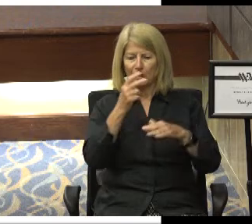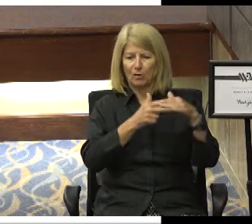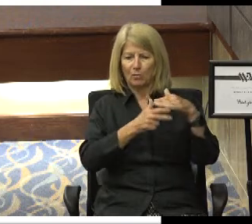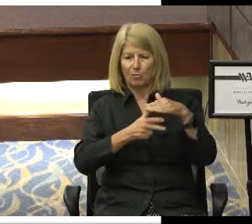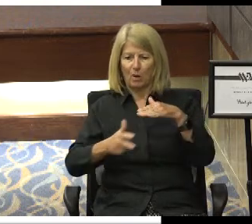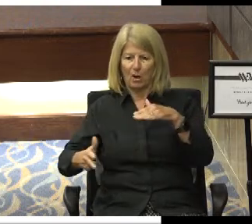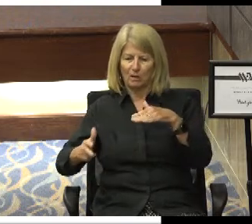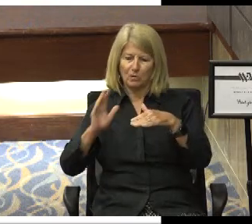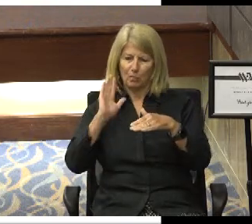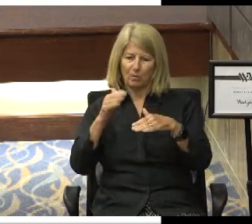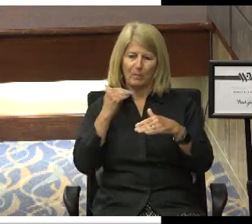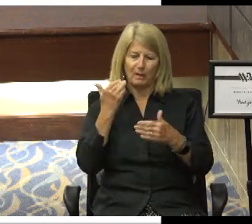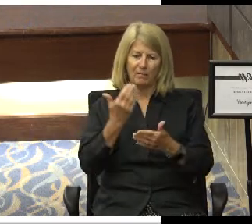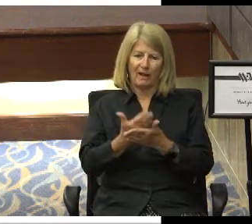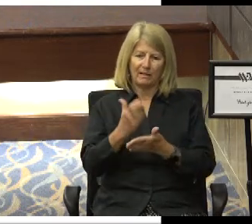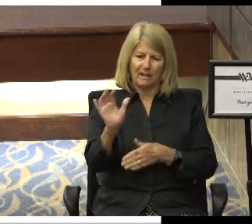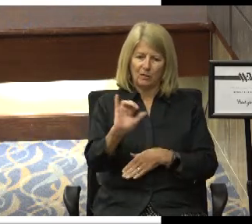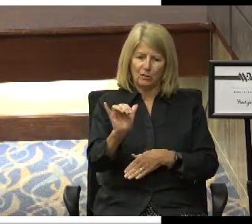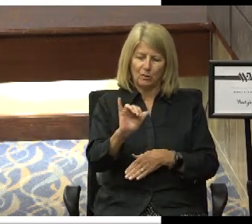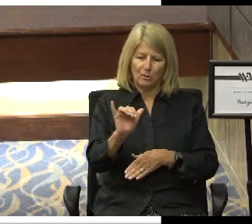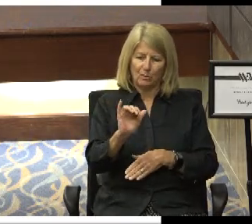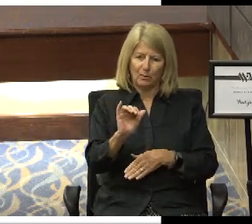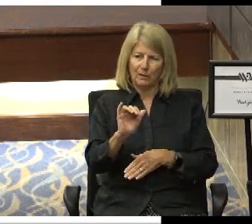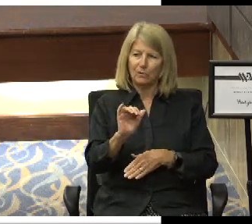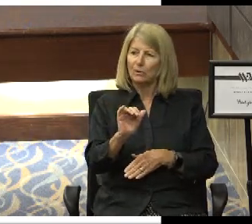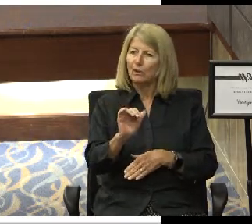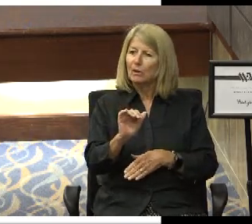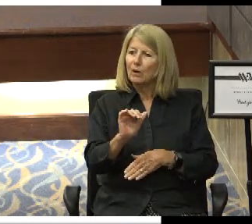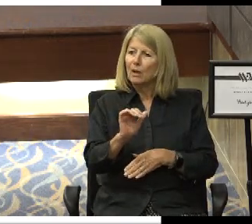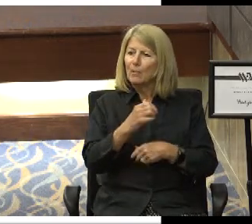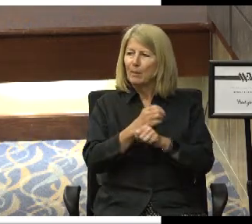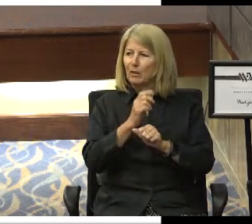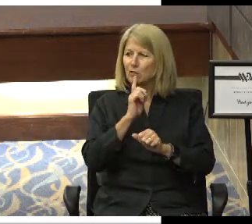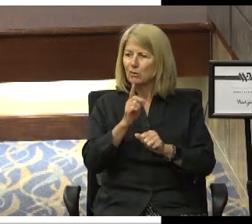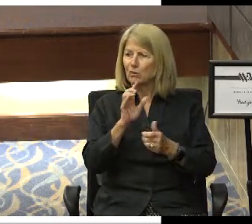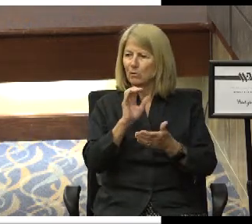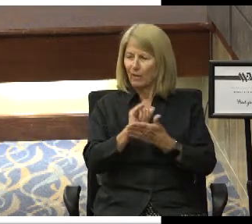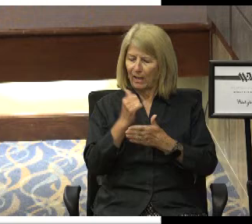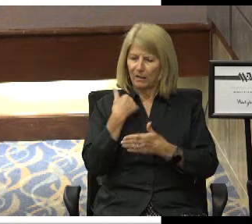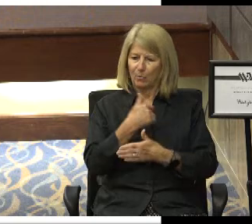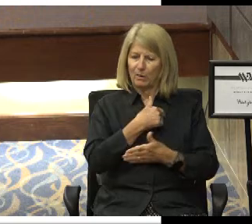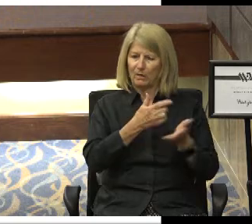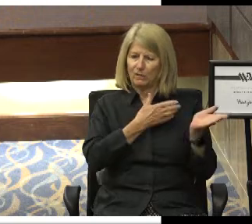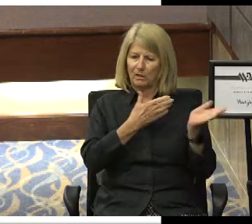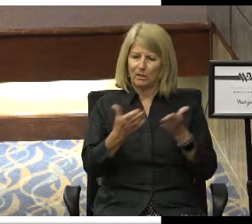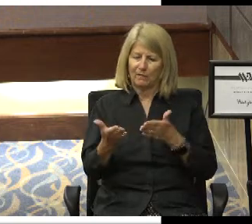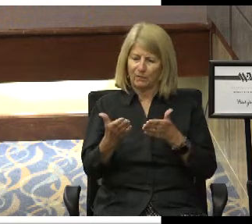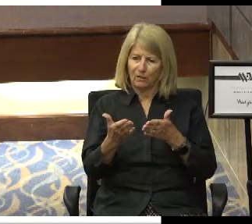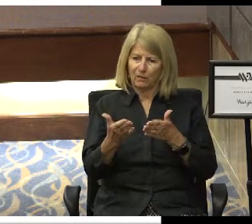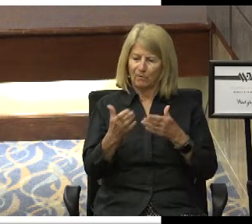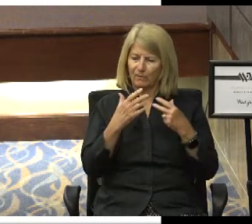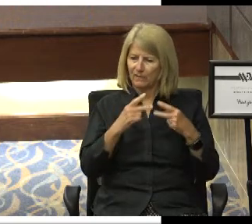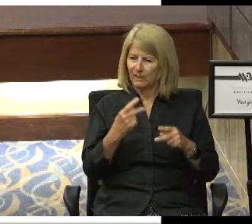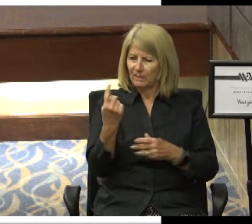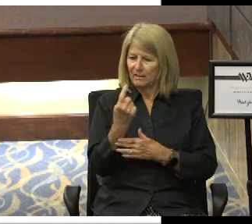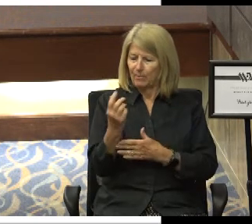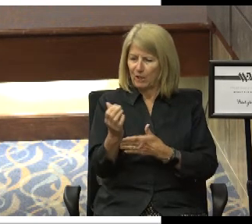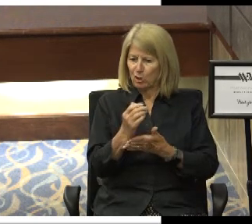So we're kind of pushing the envelope there to make sure that we're delivering physically something that's deserved of the site.